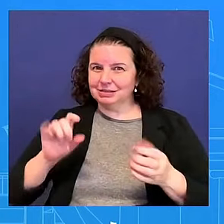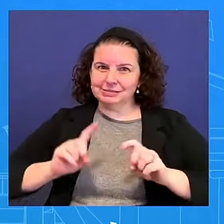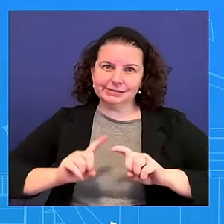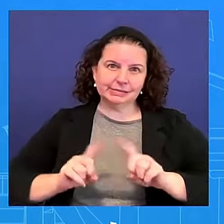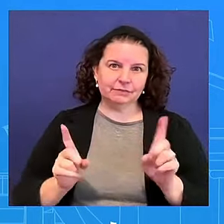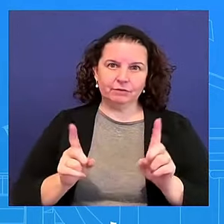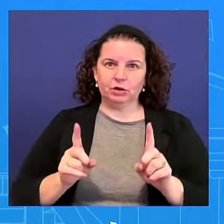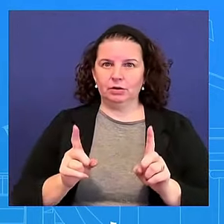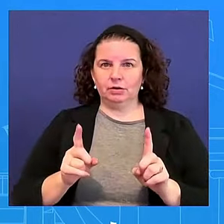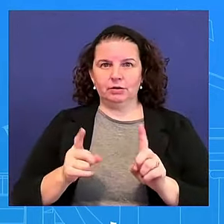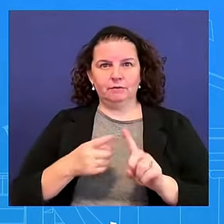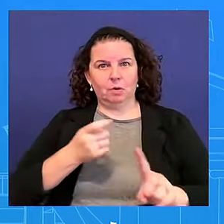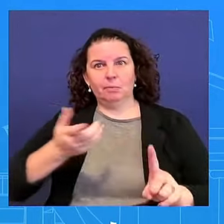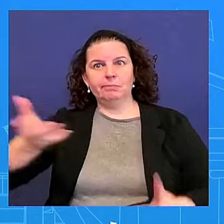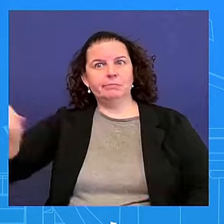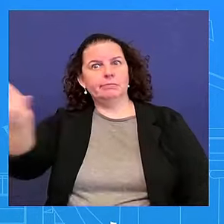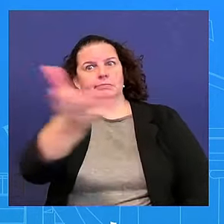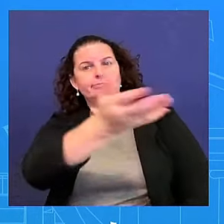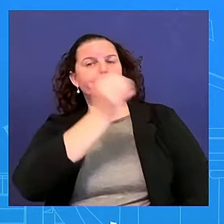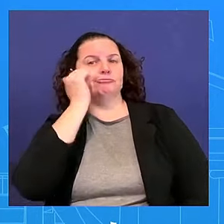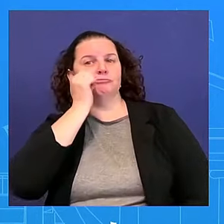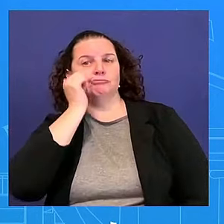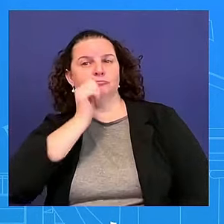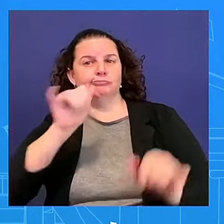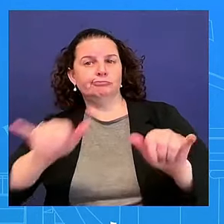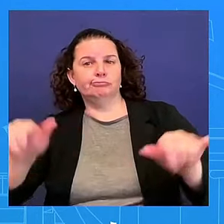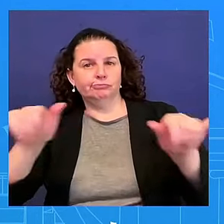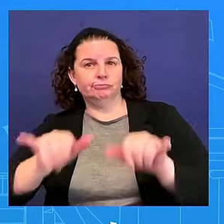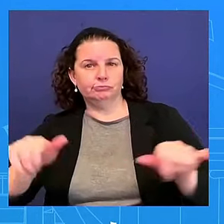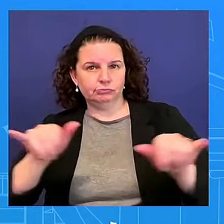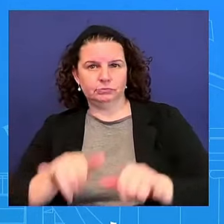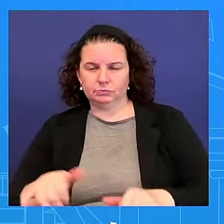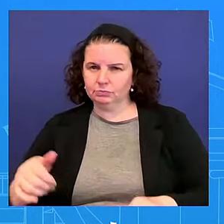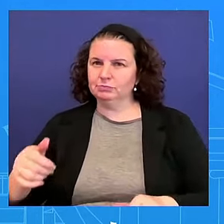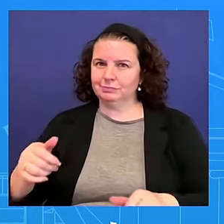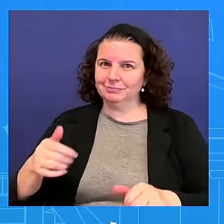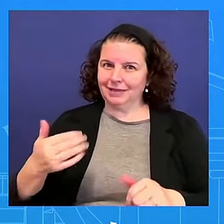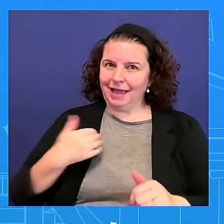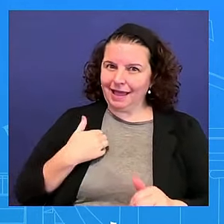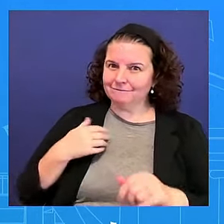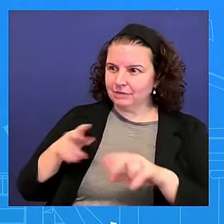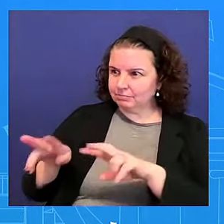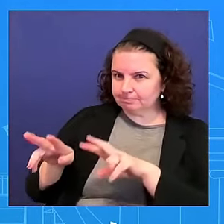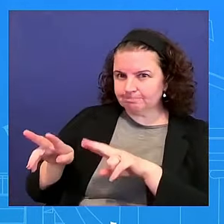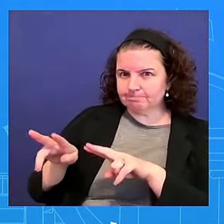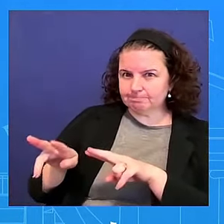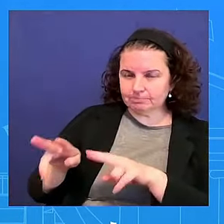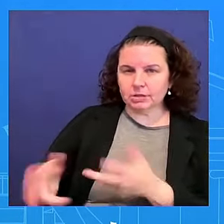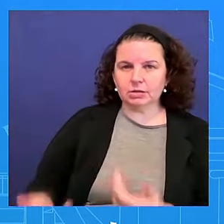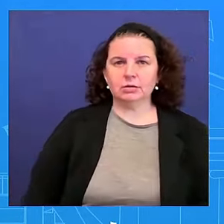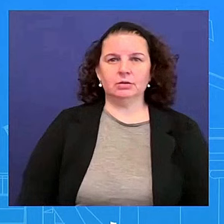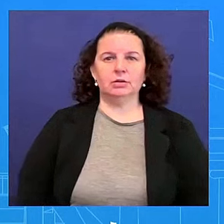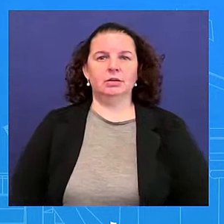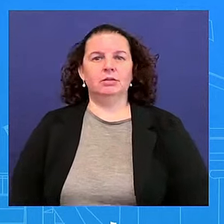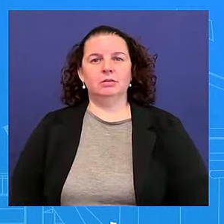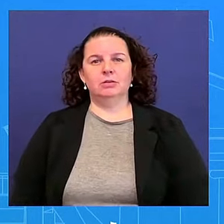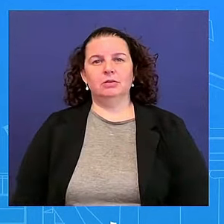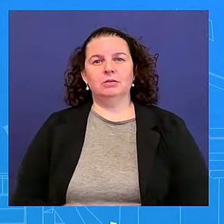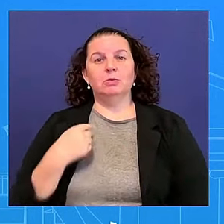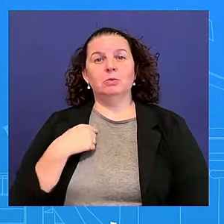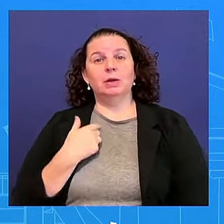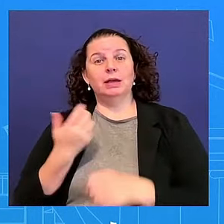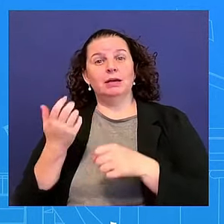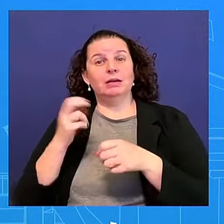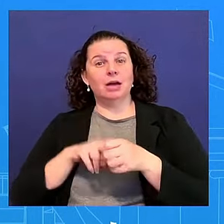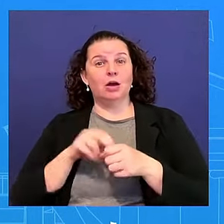who sometimes they're lucky if they can go get a physical. They have to get into a car. They have to take public transportation. The president has,